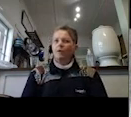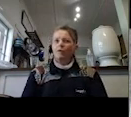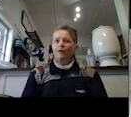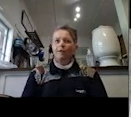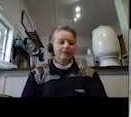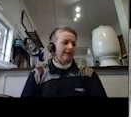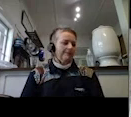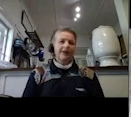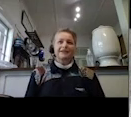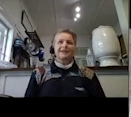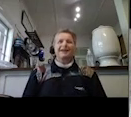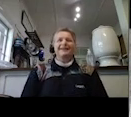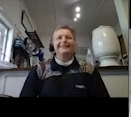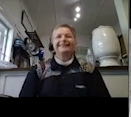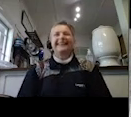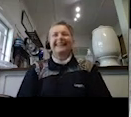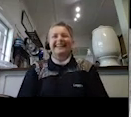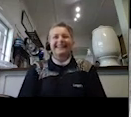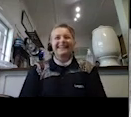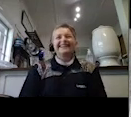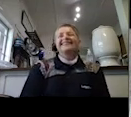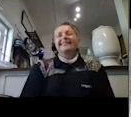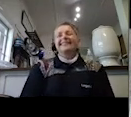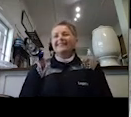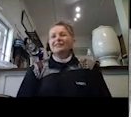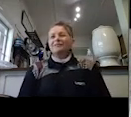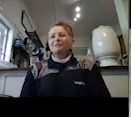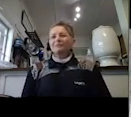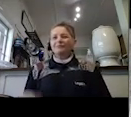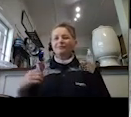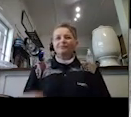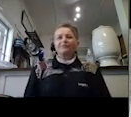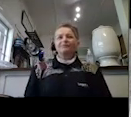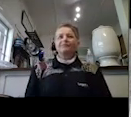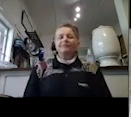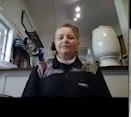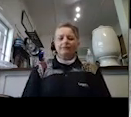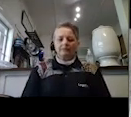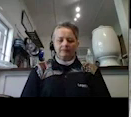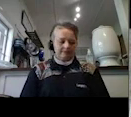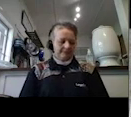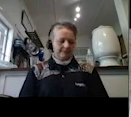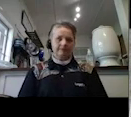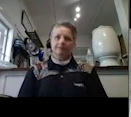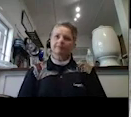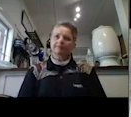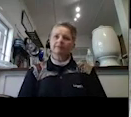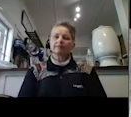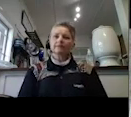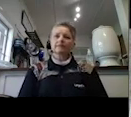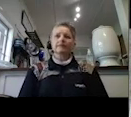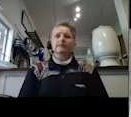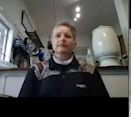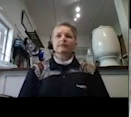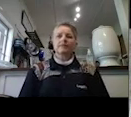Thank you. That's my off-the-cuff answer. And someone's asked about, when we were just talking about family violence,